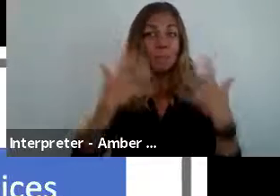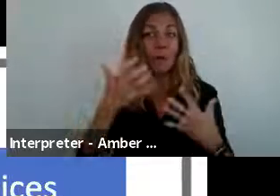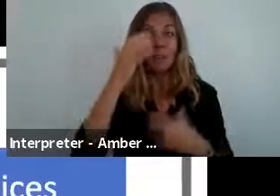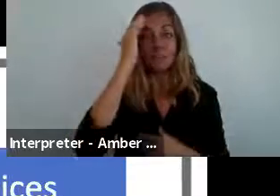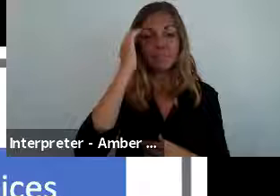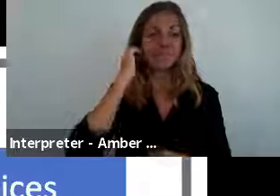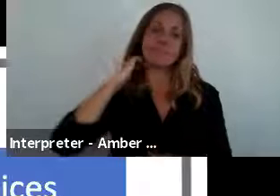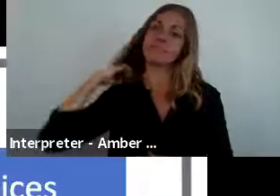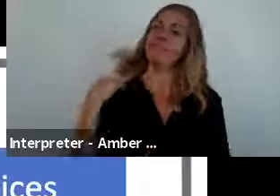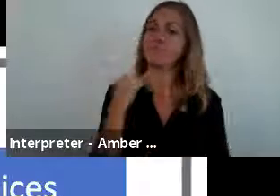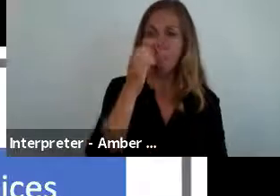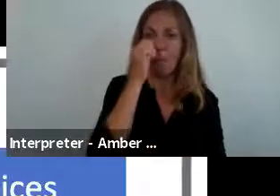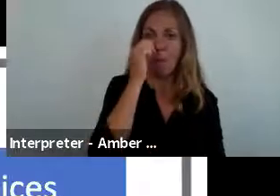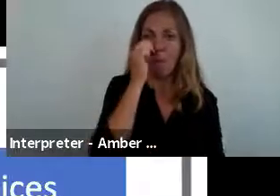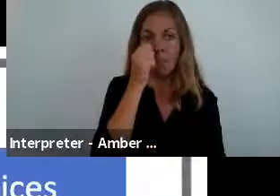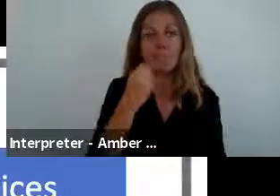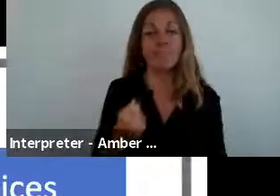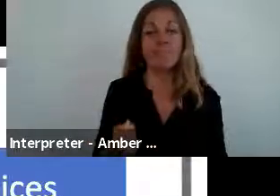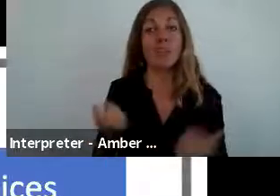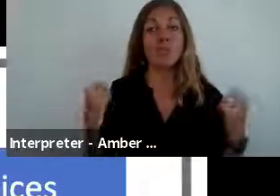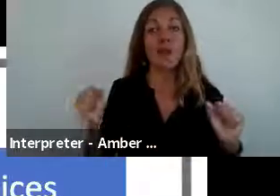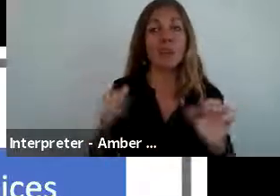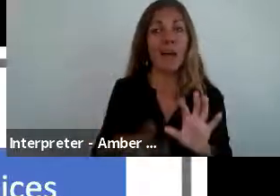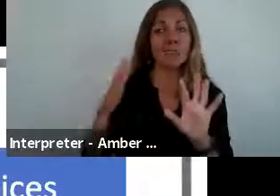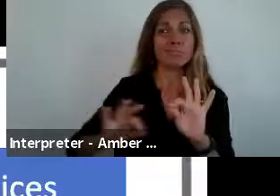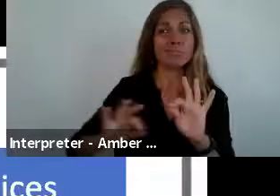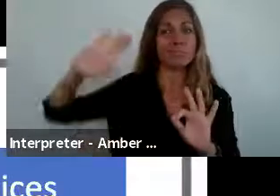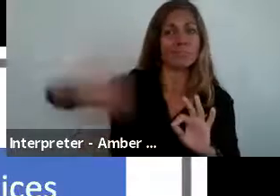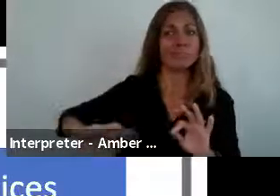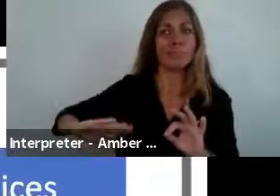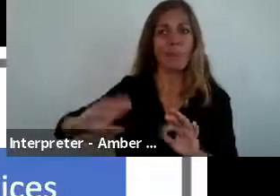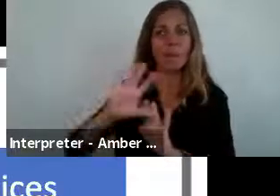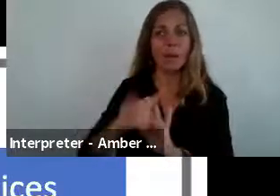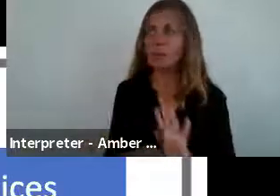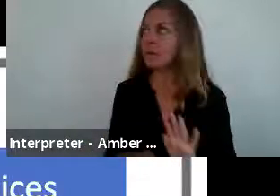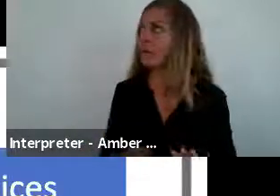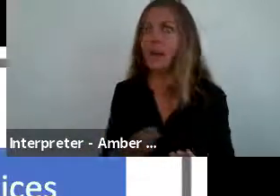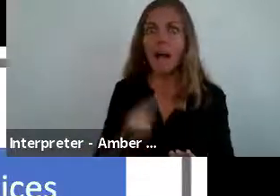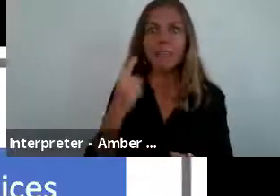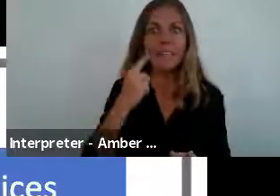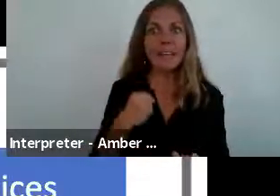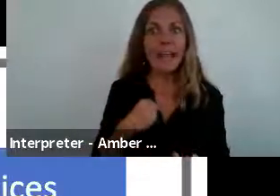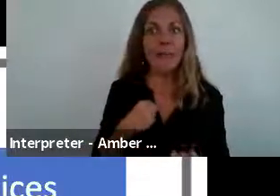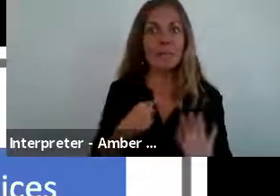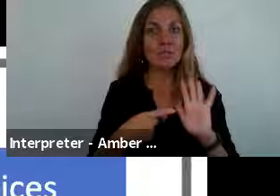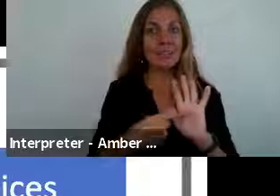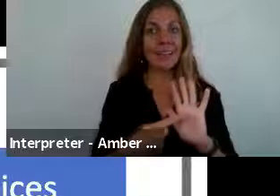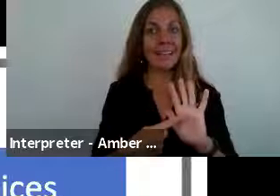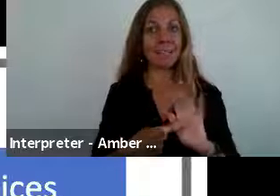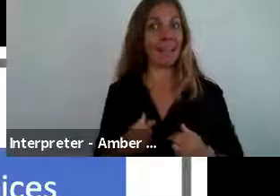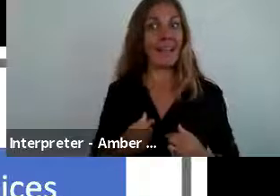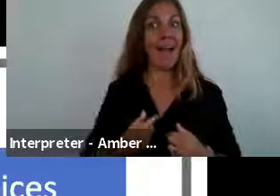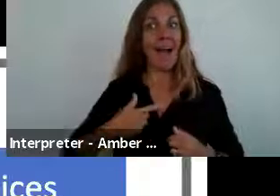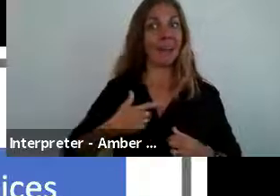as much as you can. Have a plain background. I think I'm doing my my rendition of what it's like to be a sign